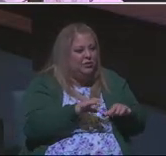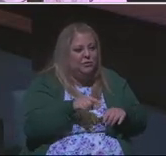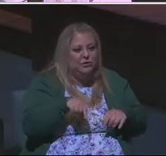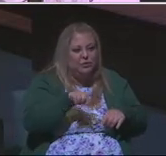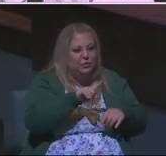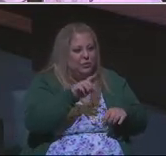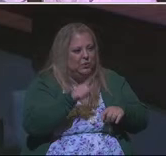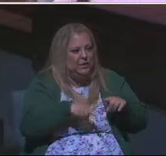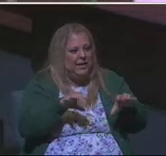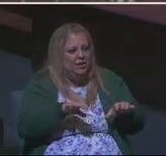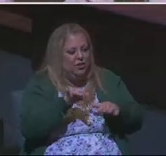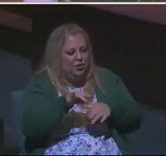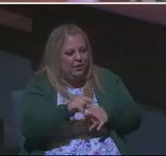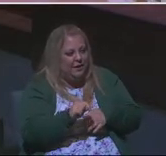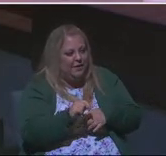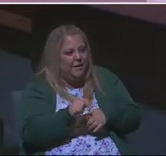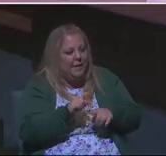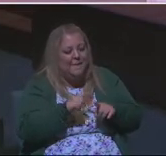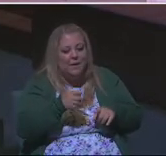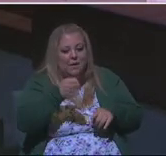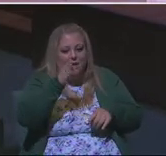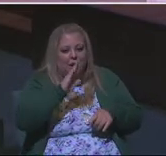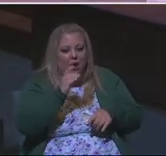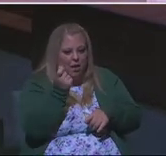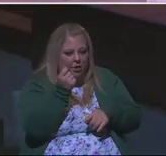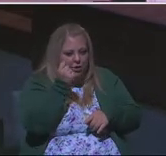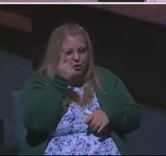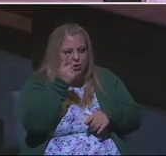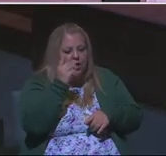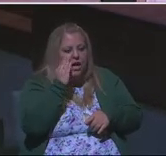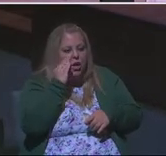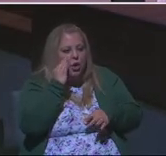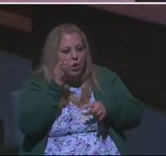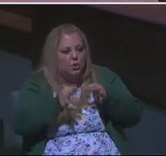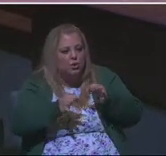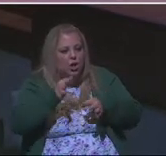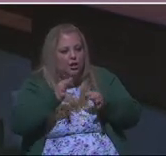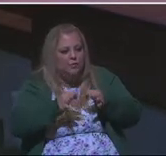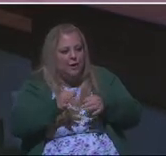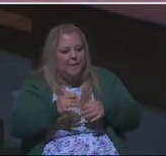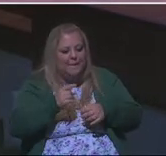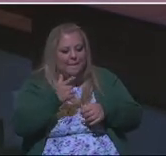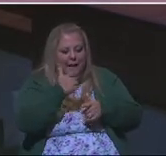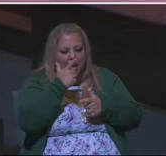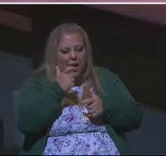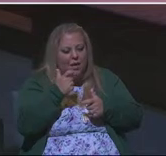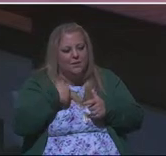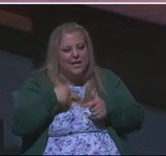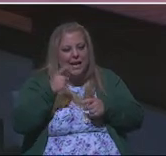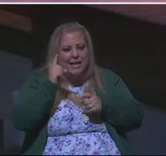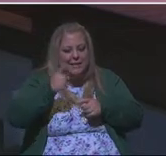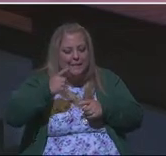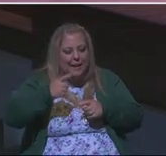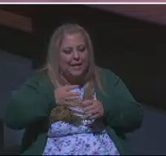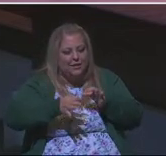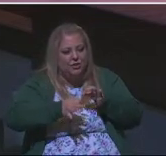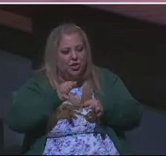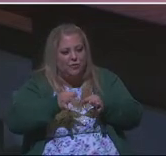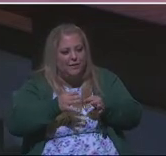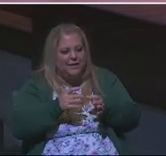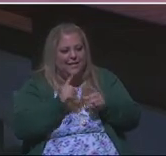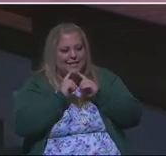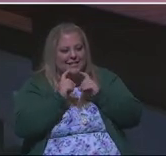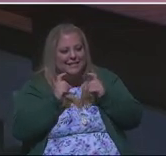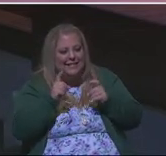We cannot do that. But God understood that. But he knew that judgment, because he demands judgment, because sin has to be paid for,